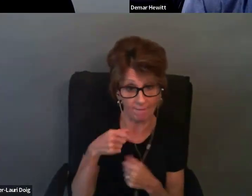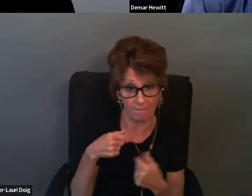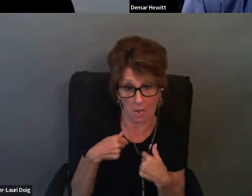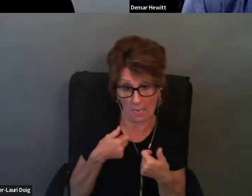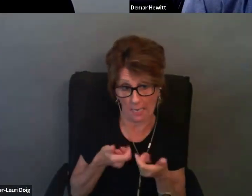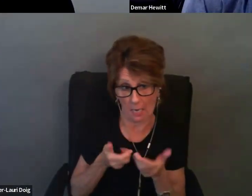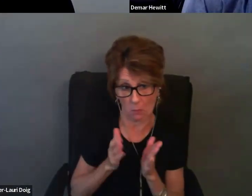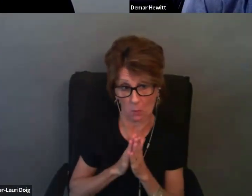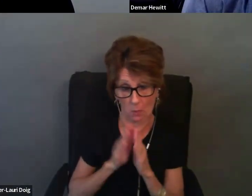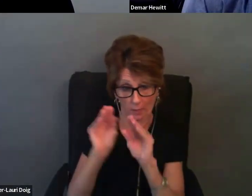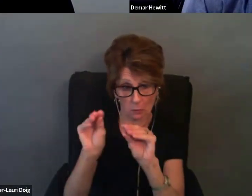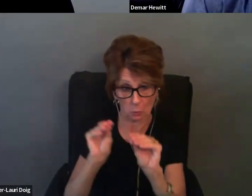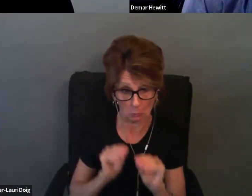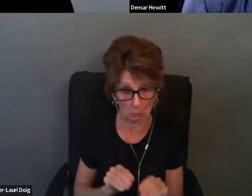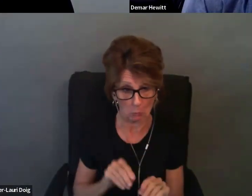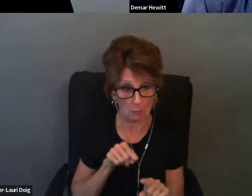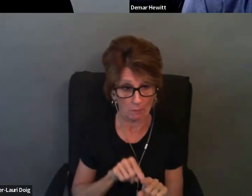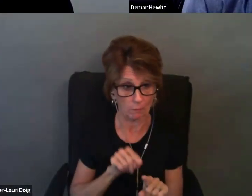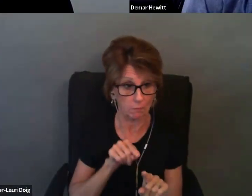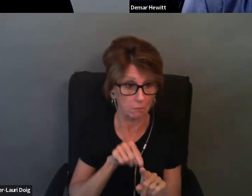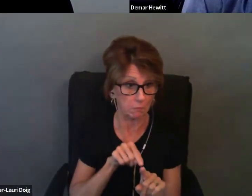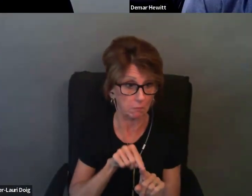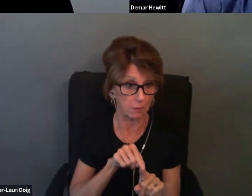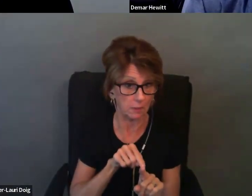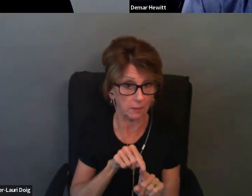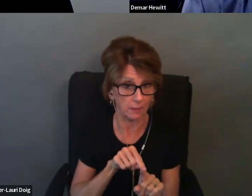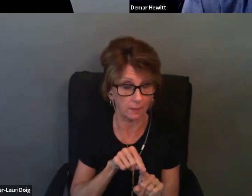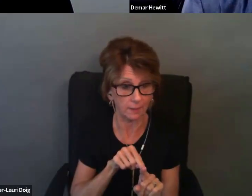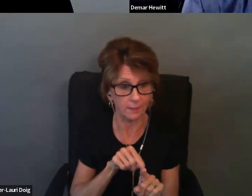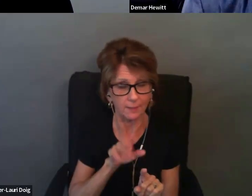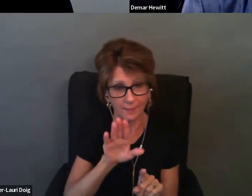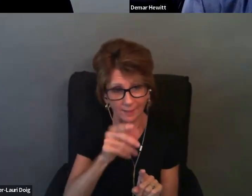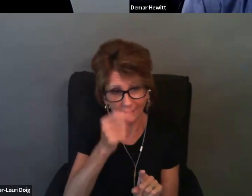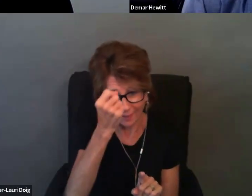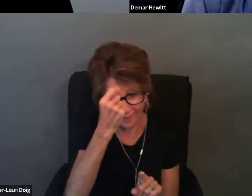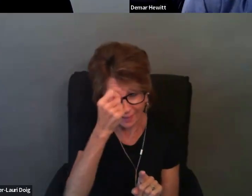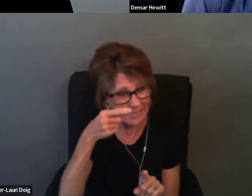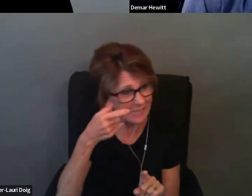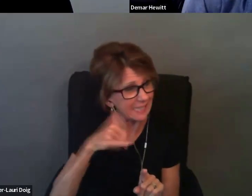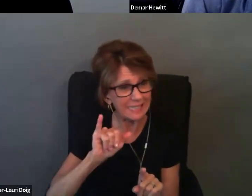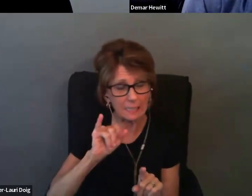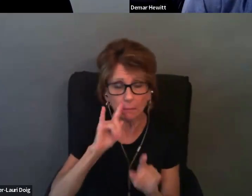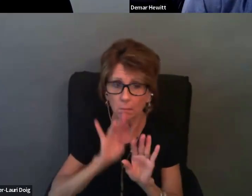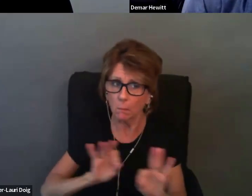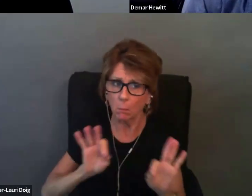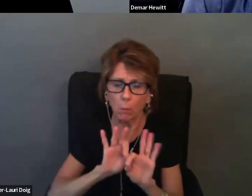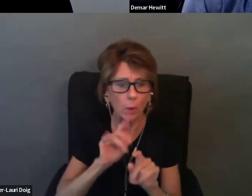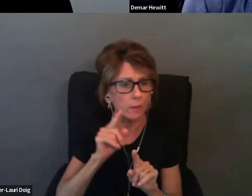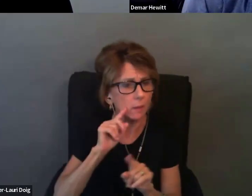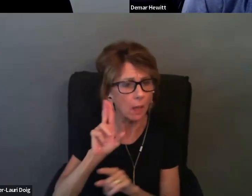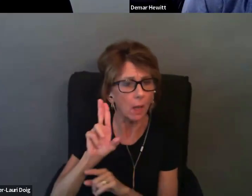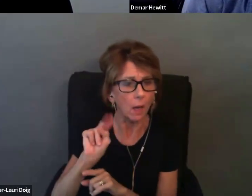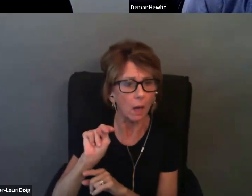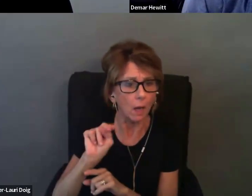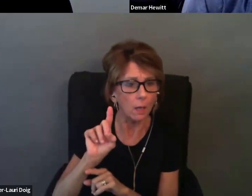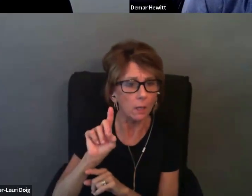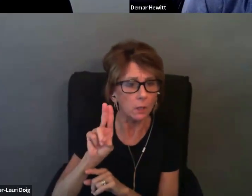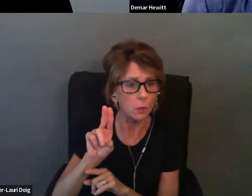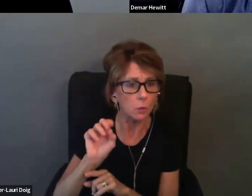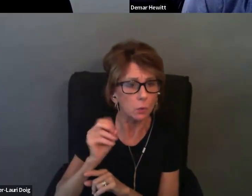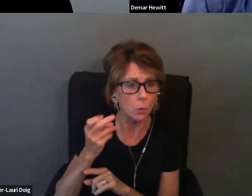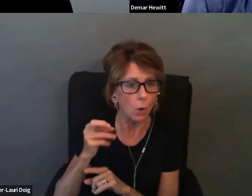unit, it depends. Remember, it still goes back to undue hardship. The